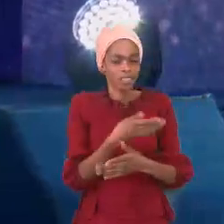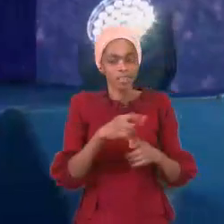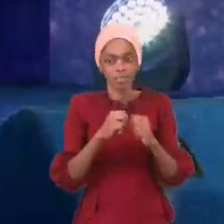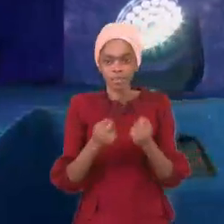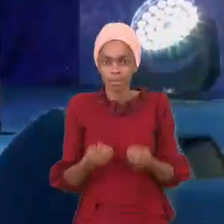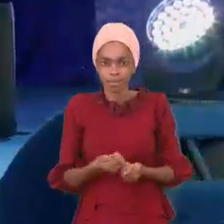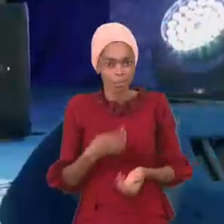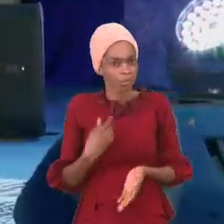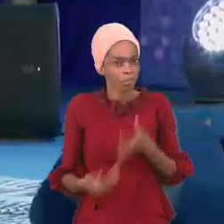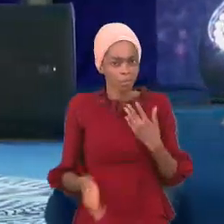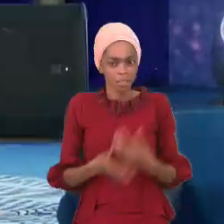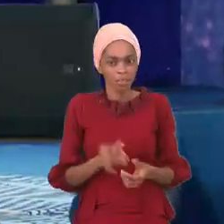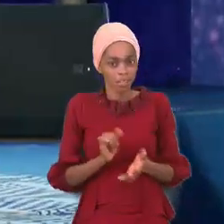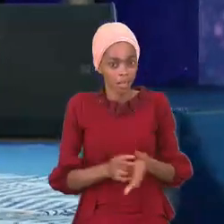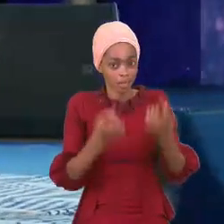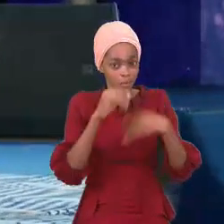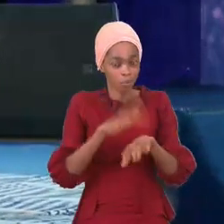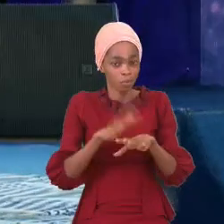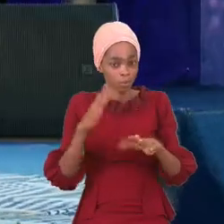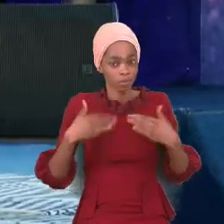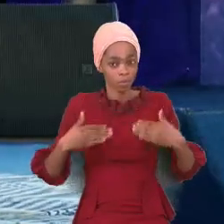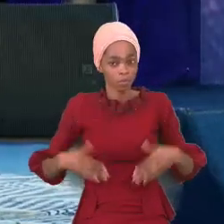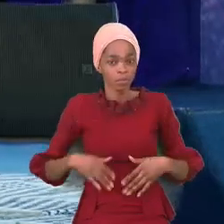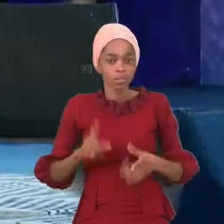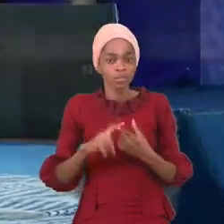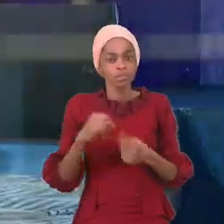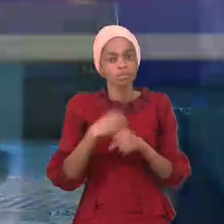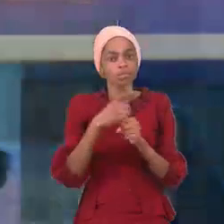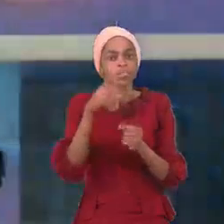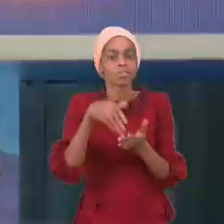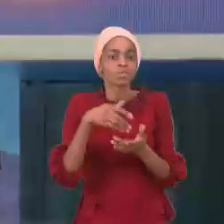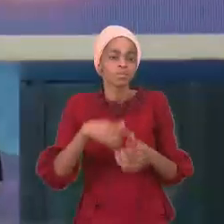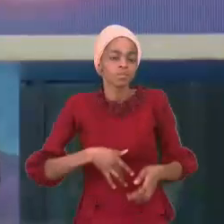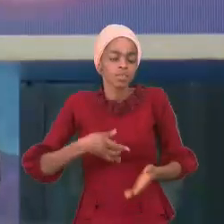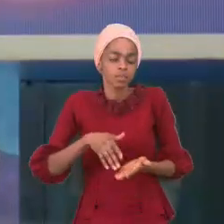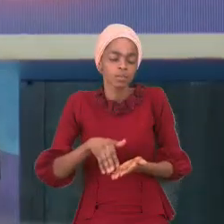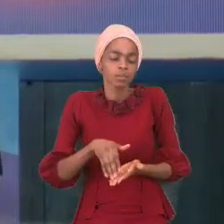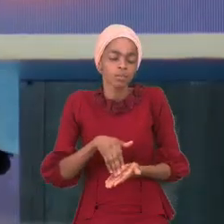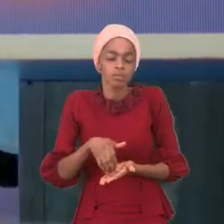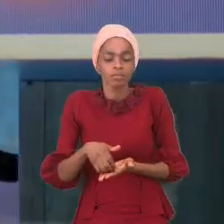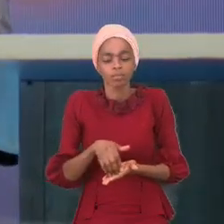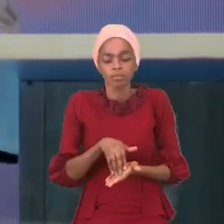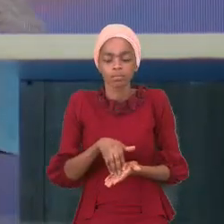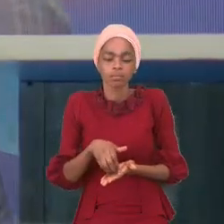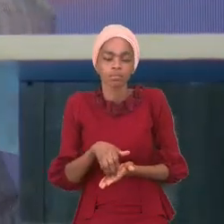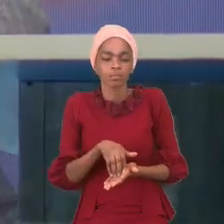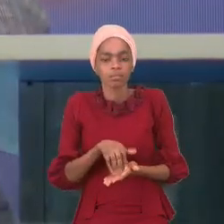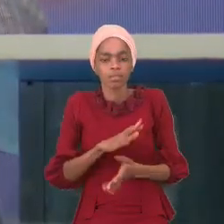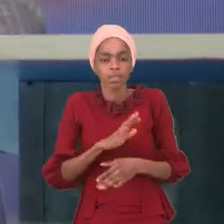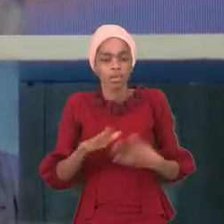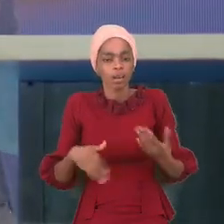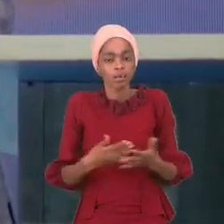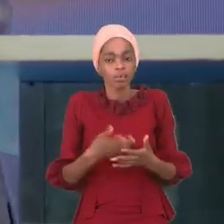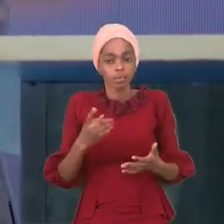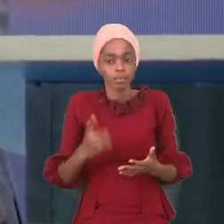has come in your body to make you feel weak and feeble, almost barely